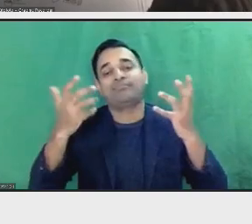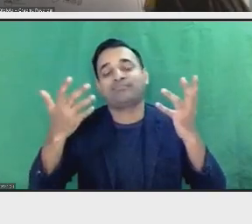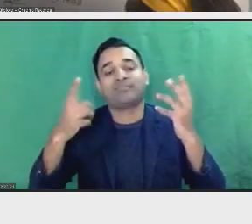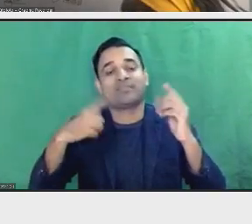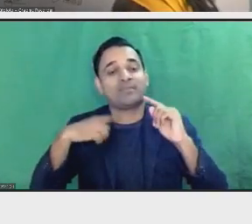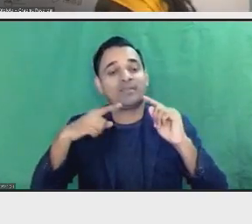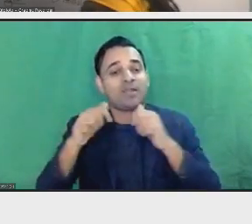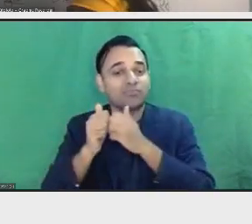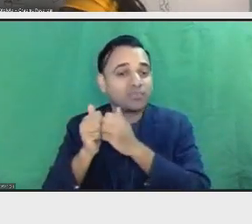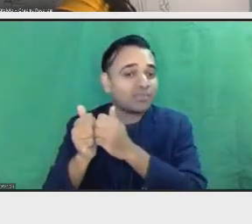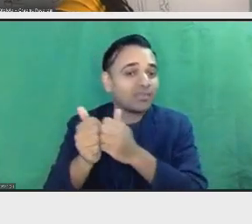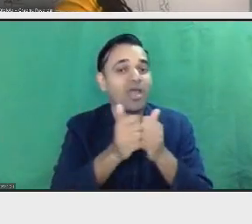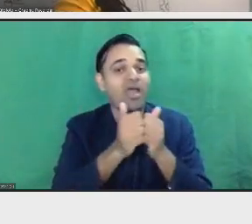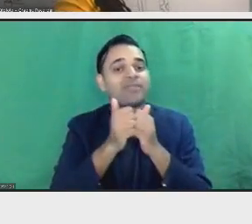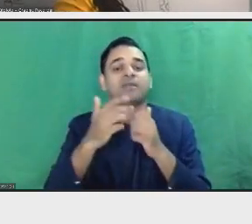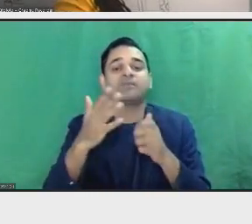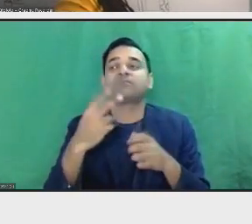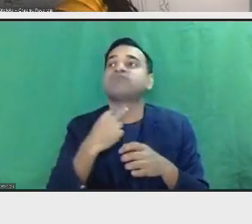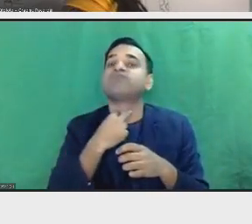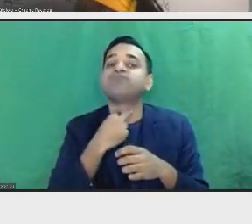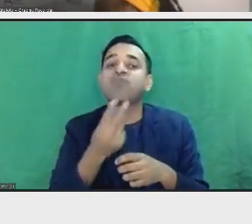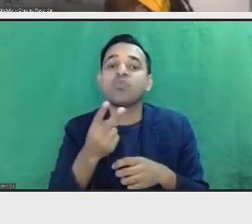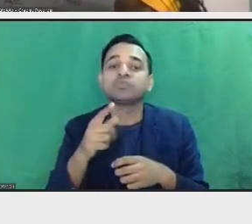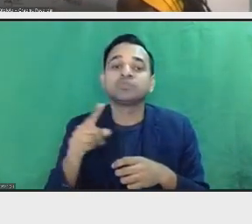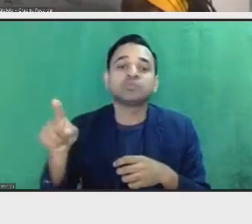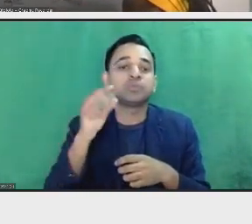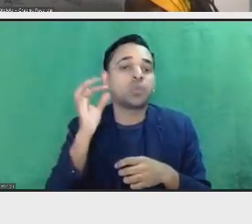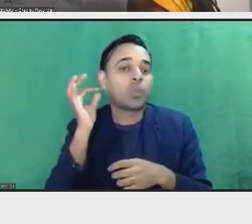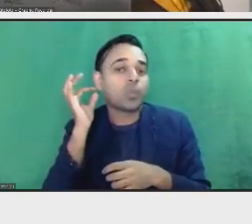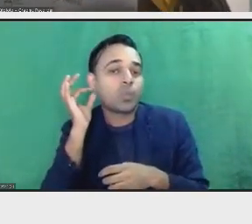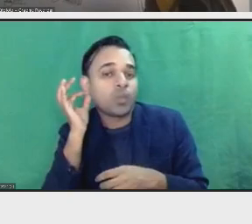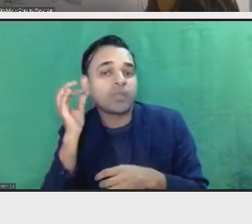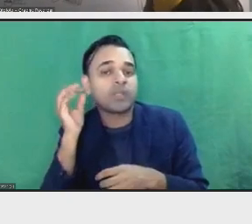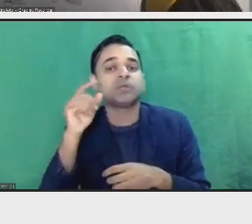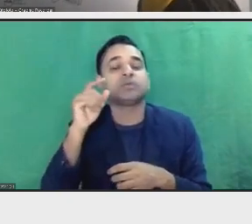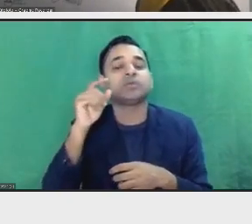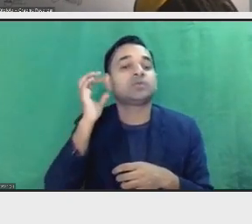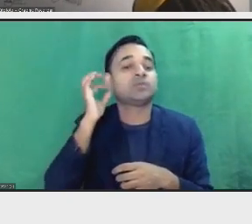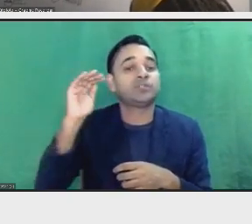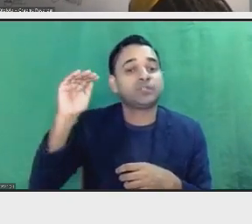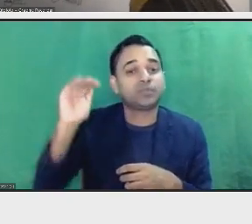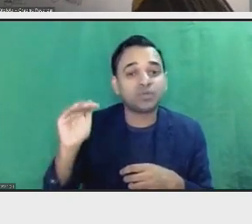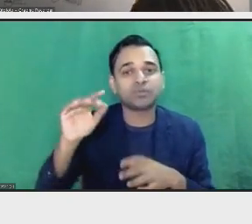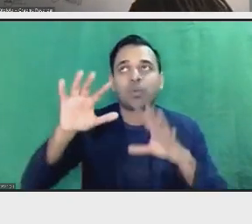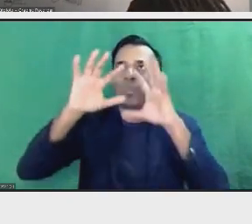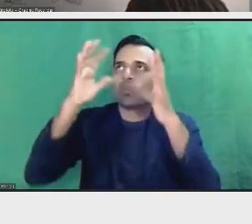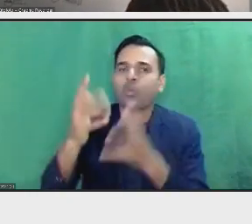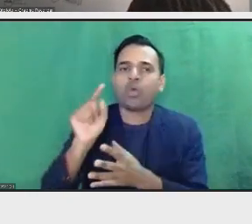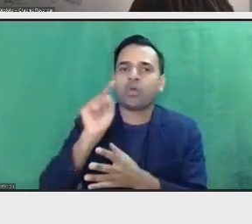girls around the world, and making sure that they are not left behind in the negotiation of